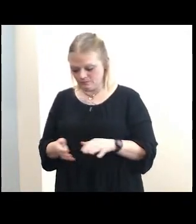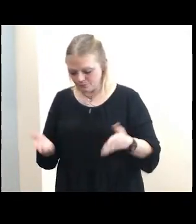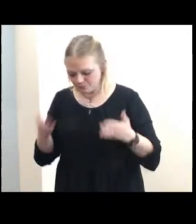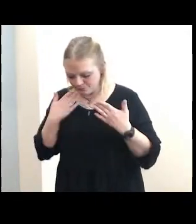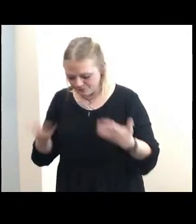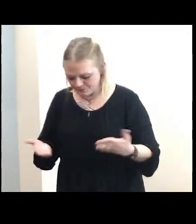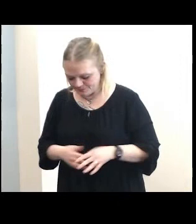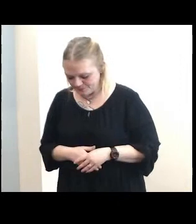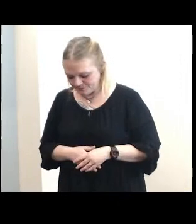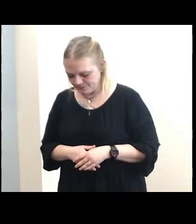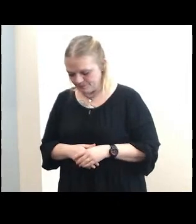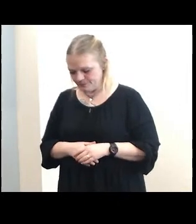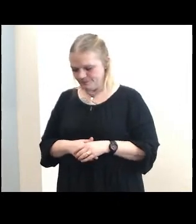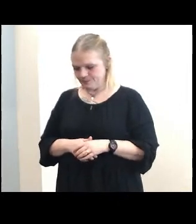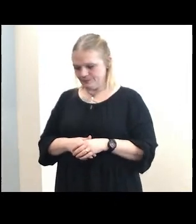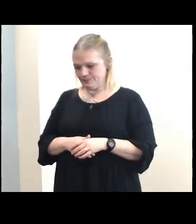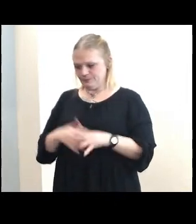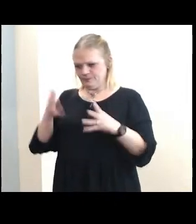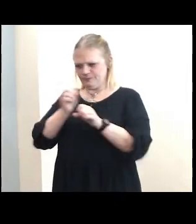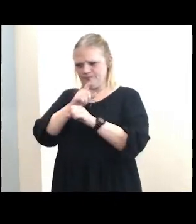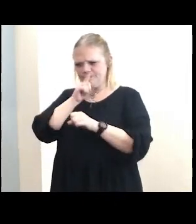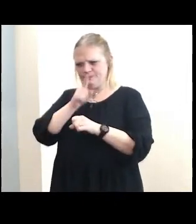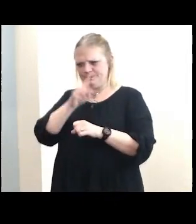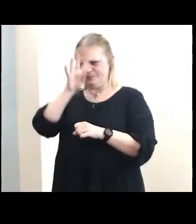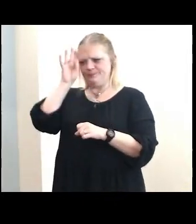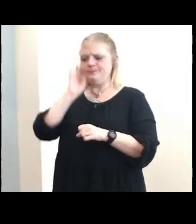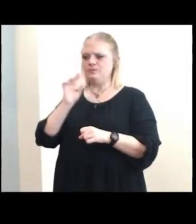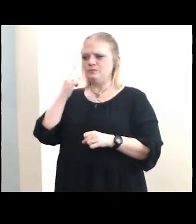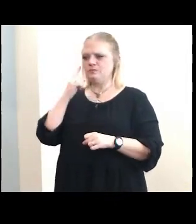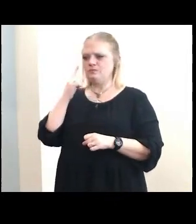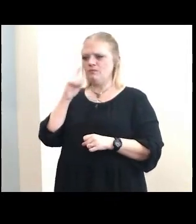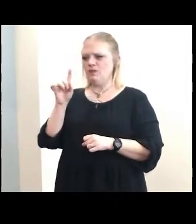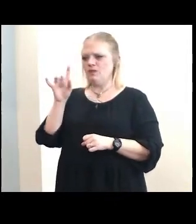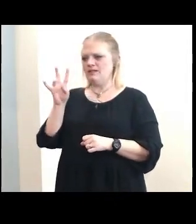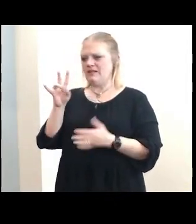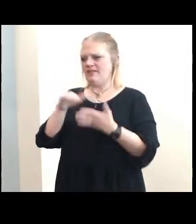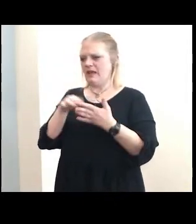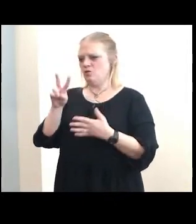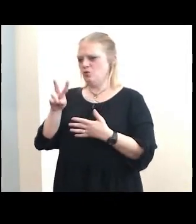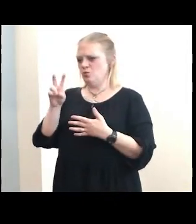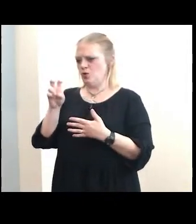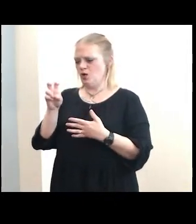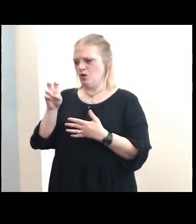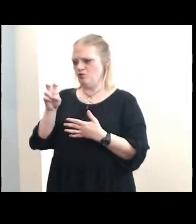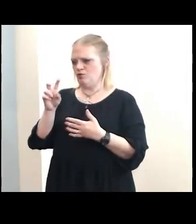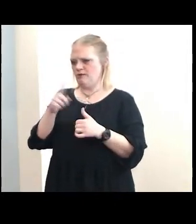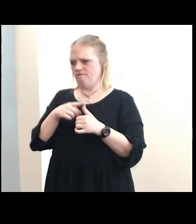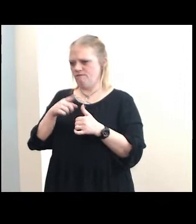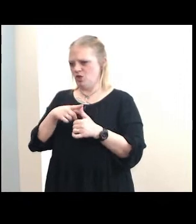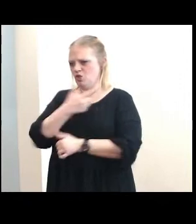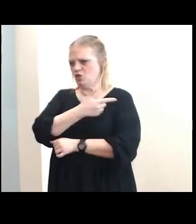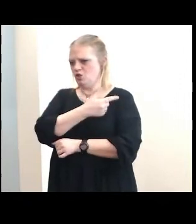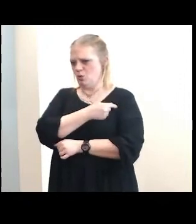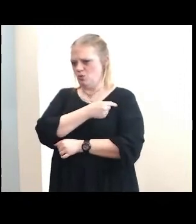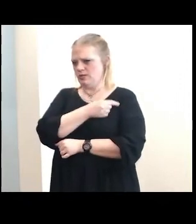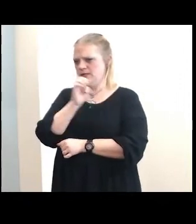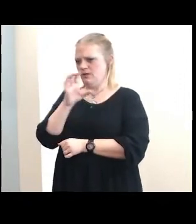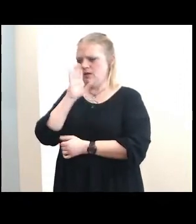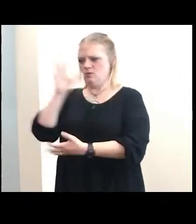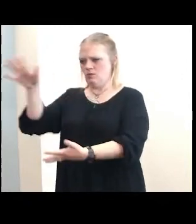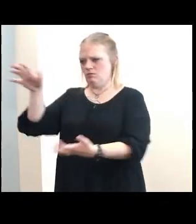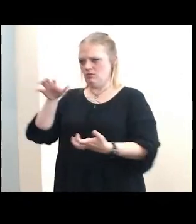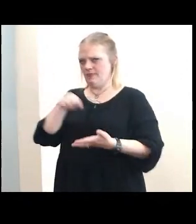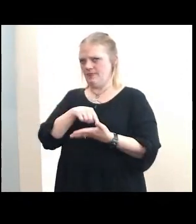Thank you. So just want to make sure. So for the 7,200 doses that first doses that Erie County is getting